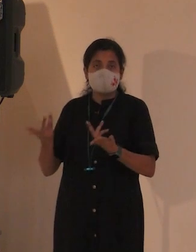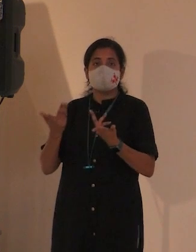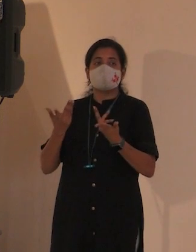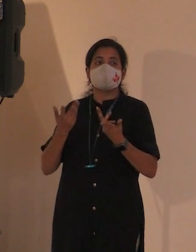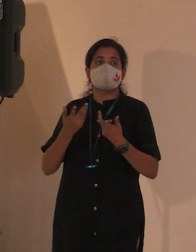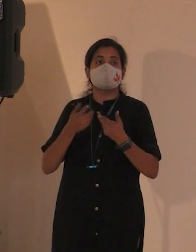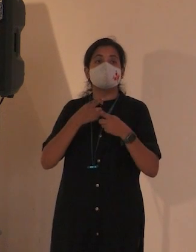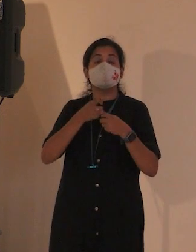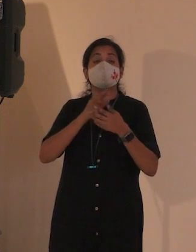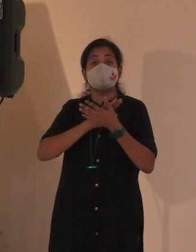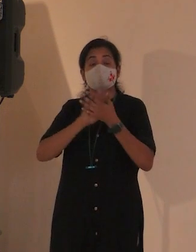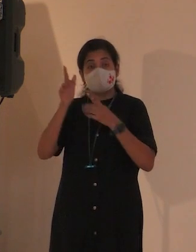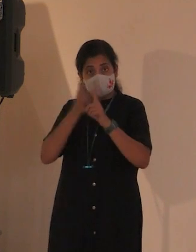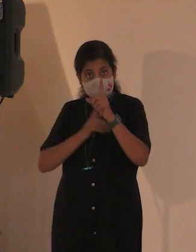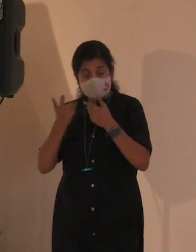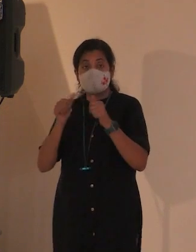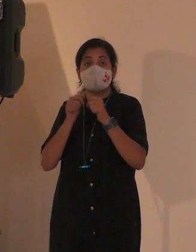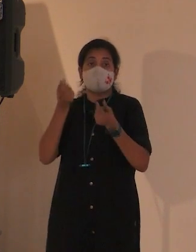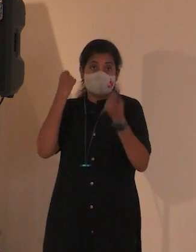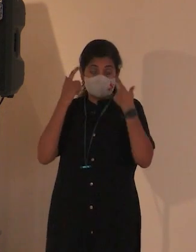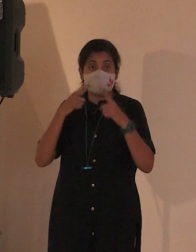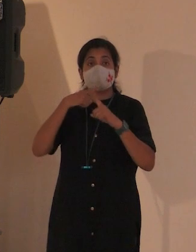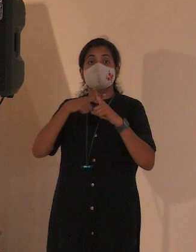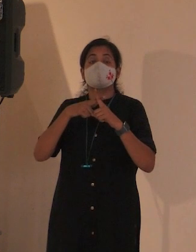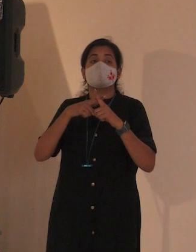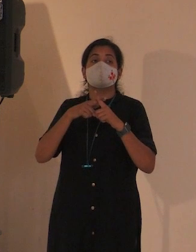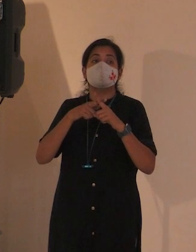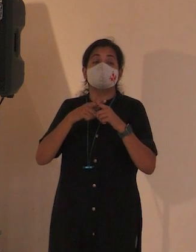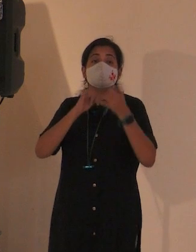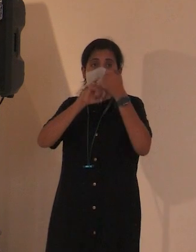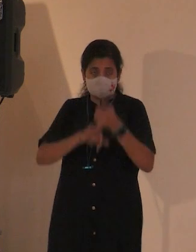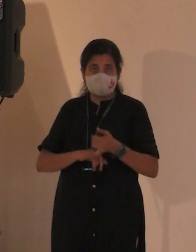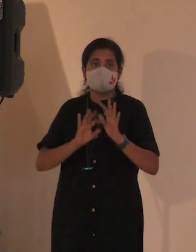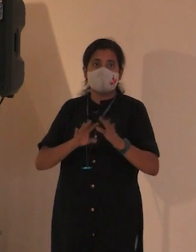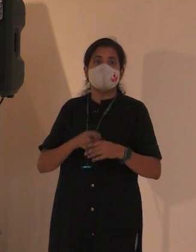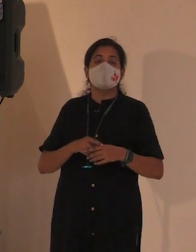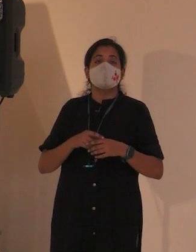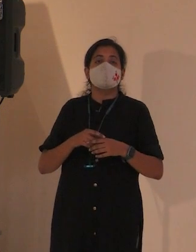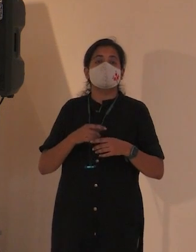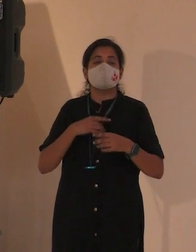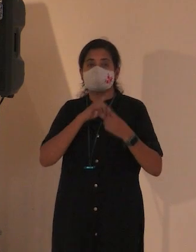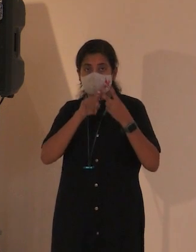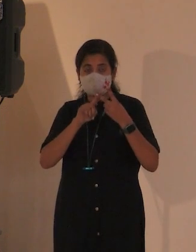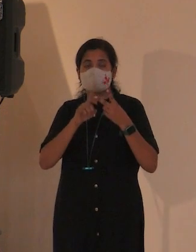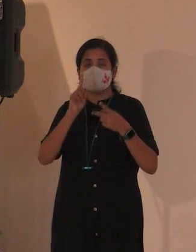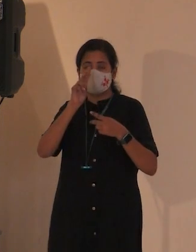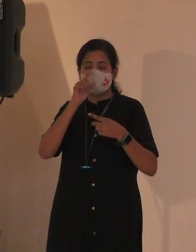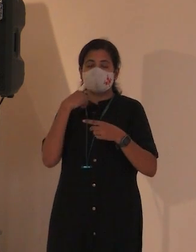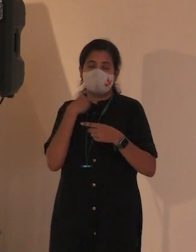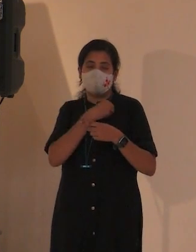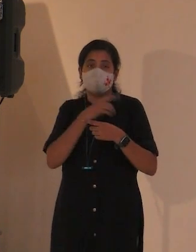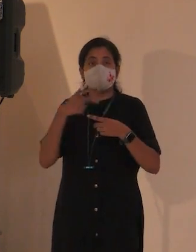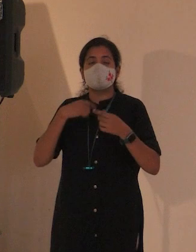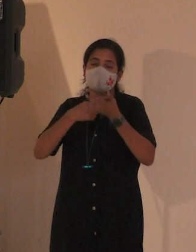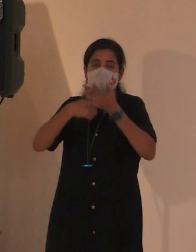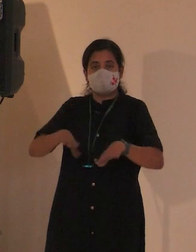in Hyderabad as well as in Assam and Madras later. We have Dr. Sunil Pandya, who is a retired neurosurgeon, who was